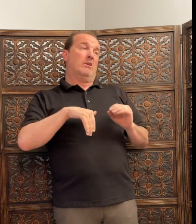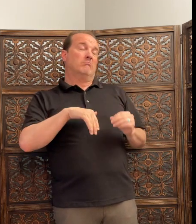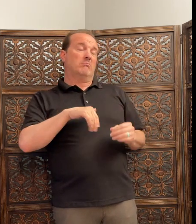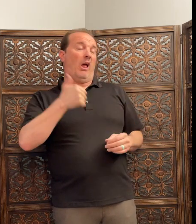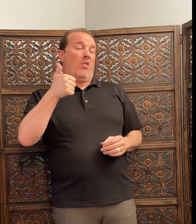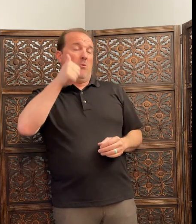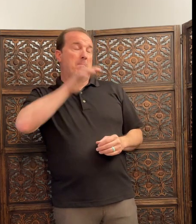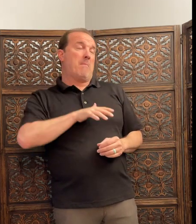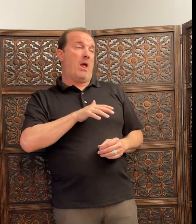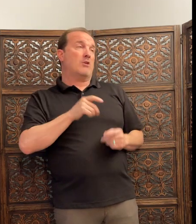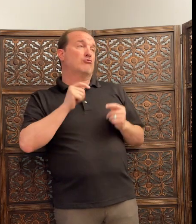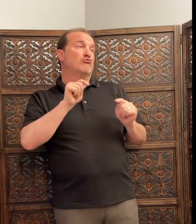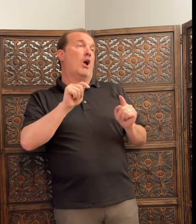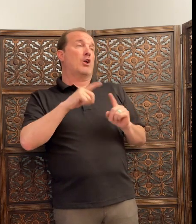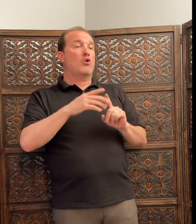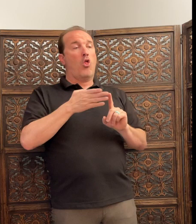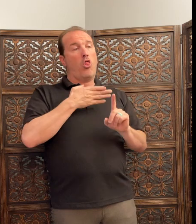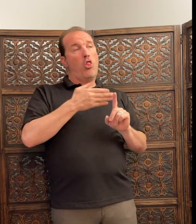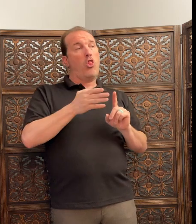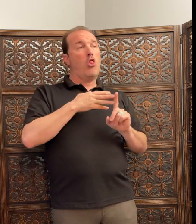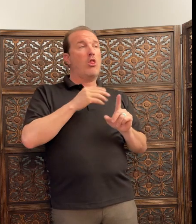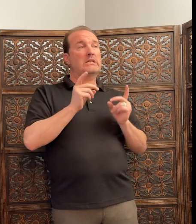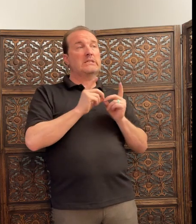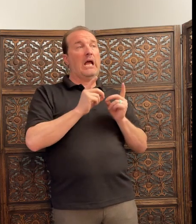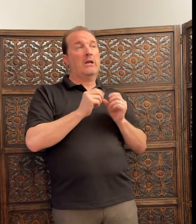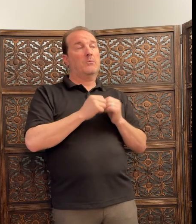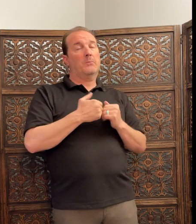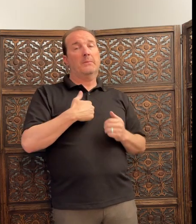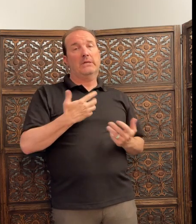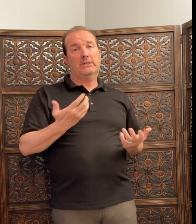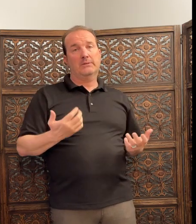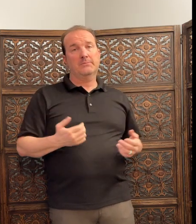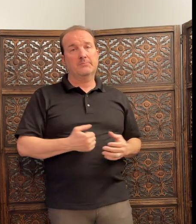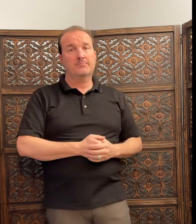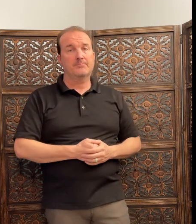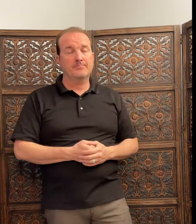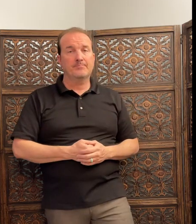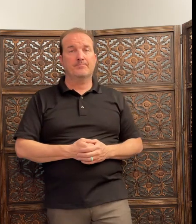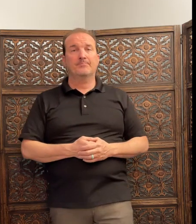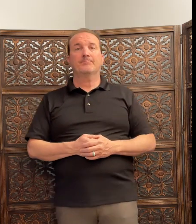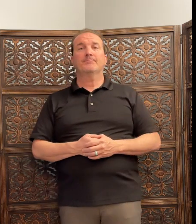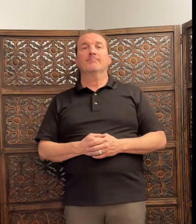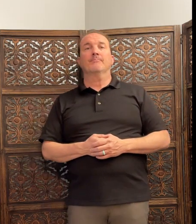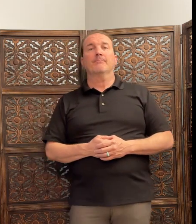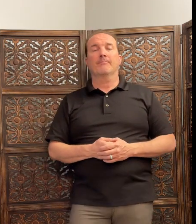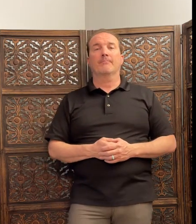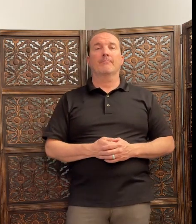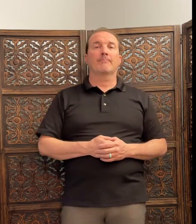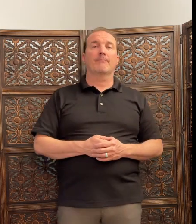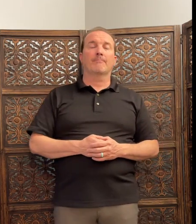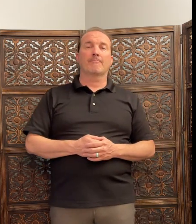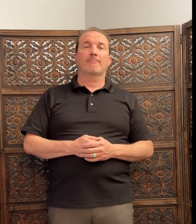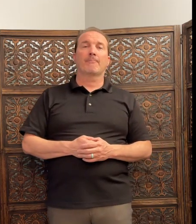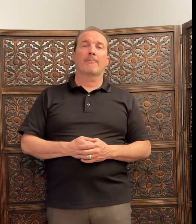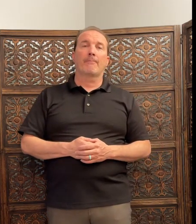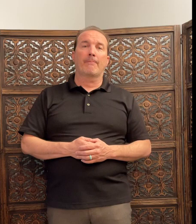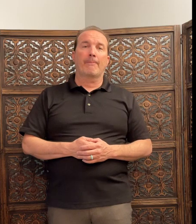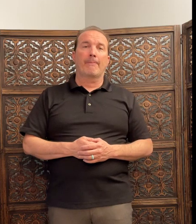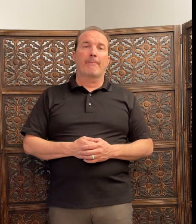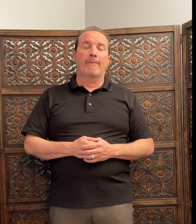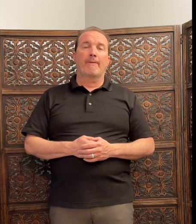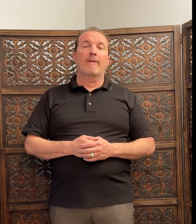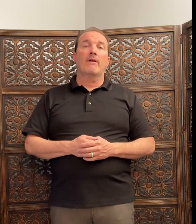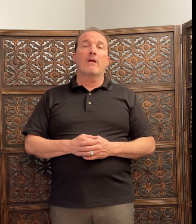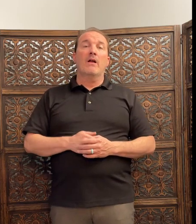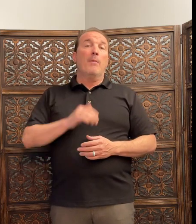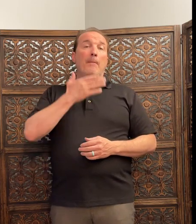is more than she can say about the other men who are trying to court her, or, in other words, the men that are trying to date her, and the surrounding